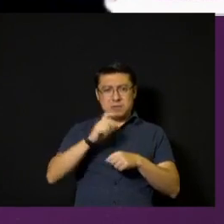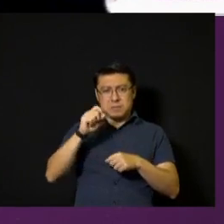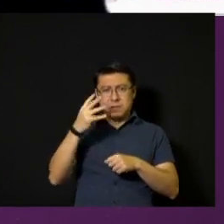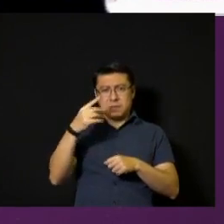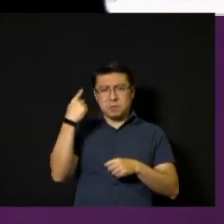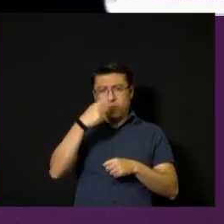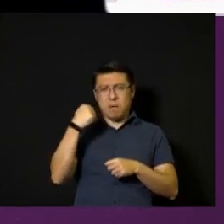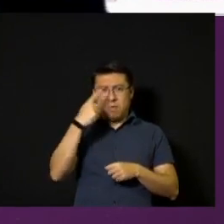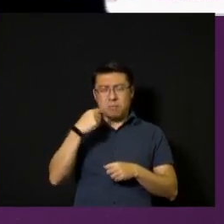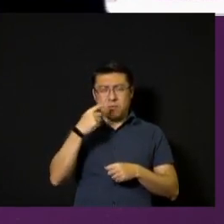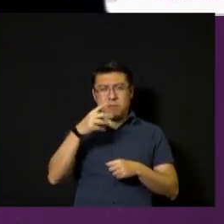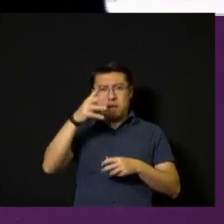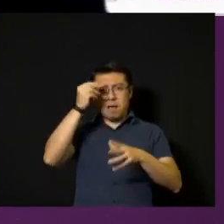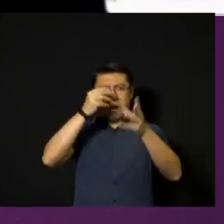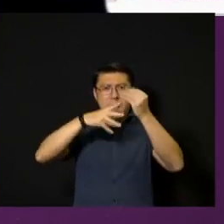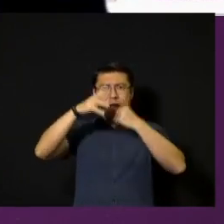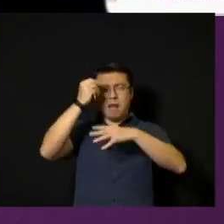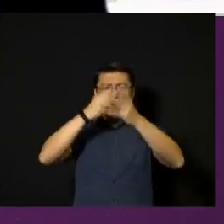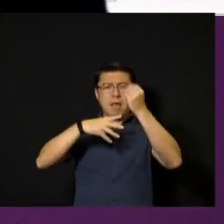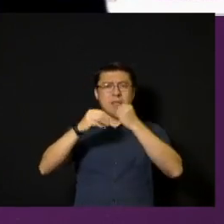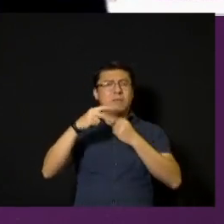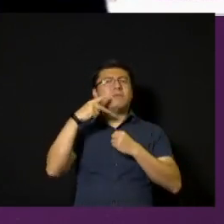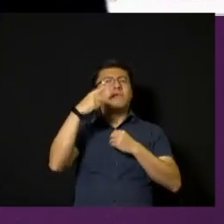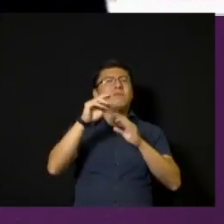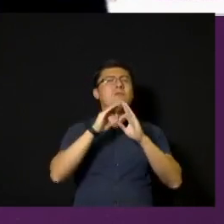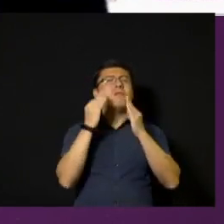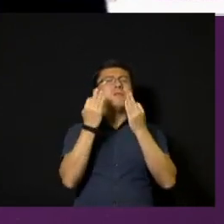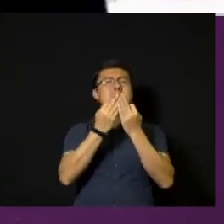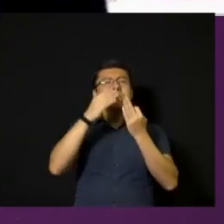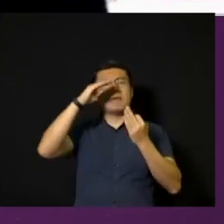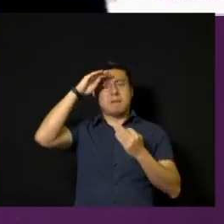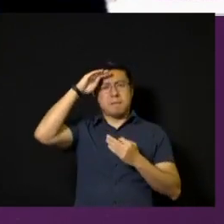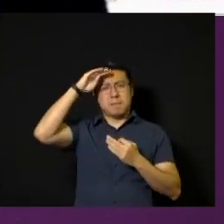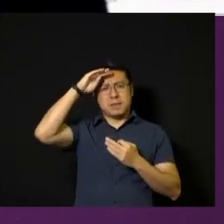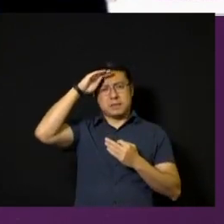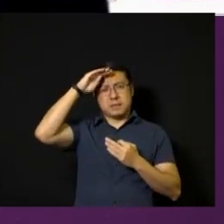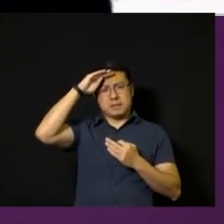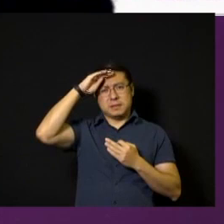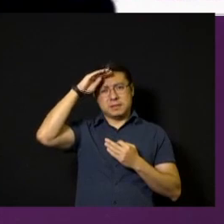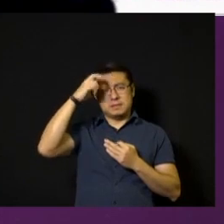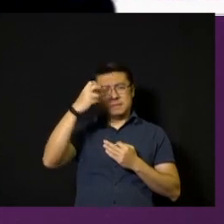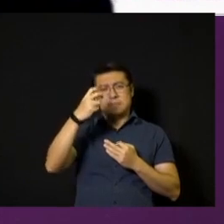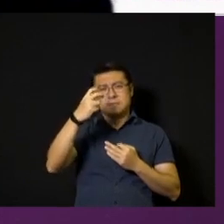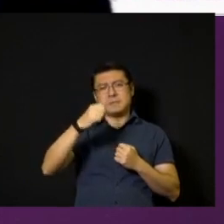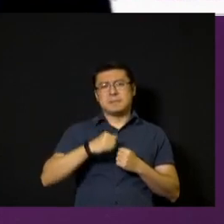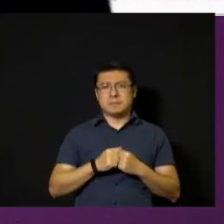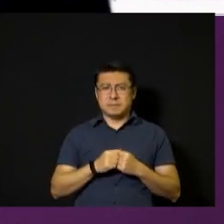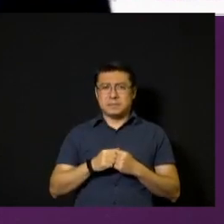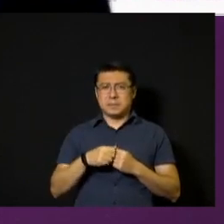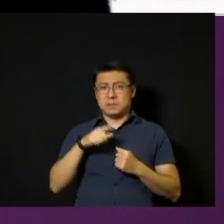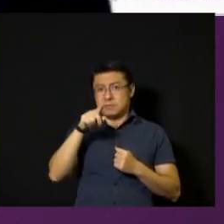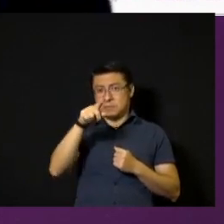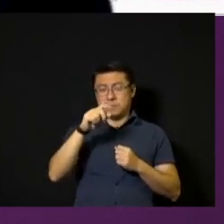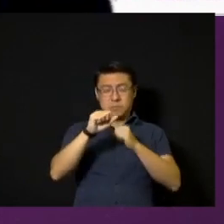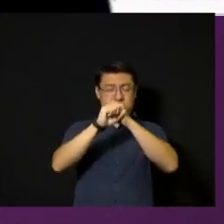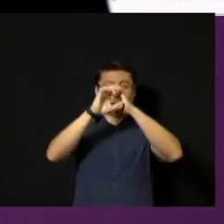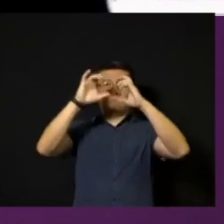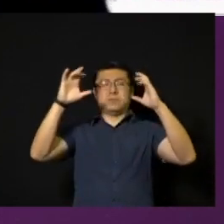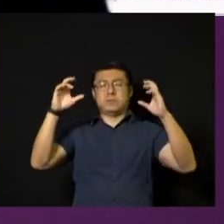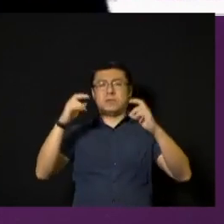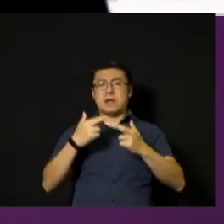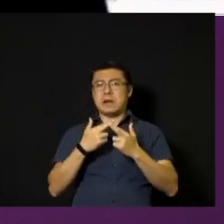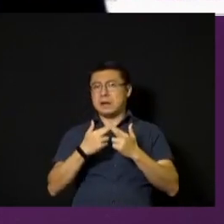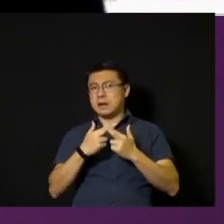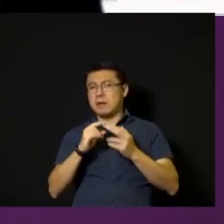we heard. Jorge Vaca, what you think, how you're going to change the way you look at things. You see